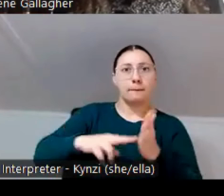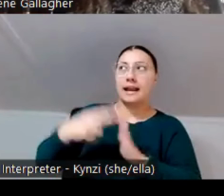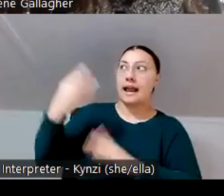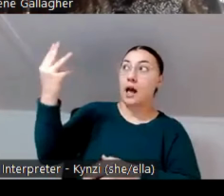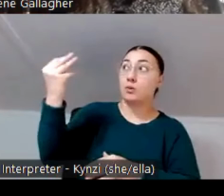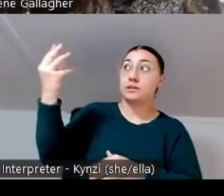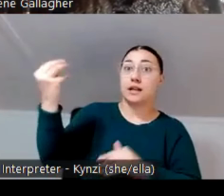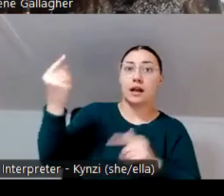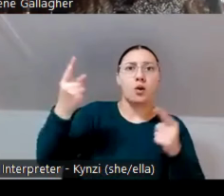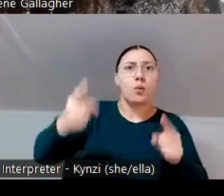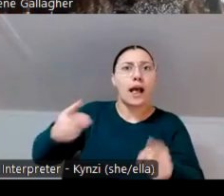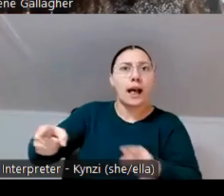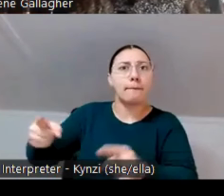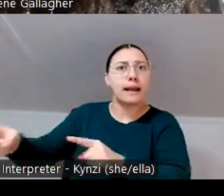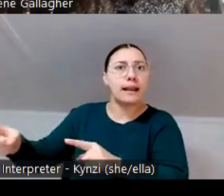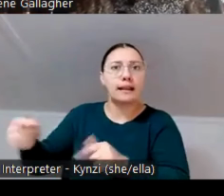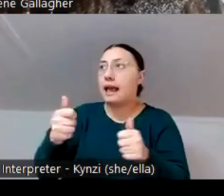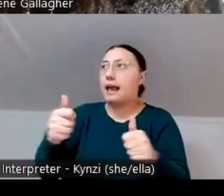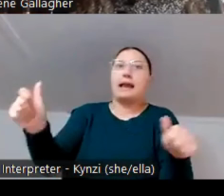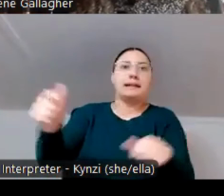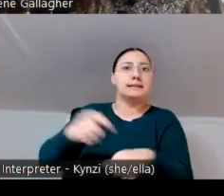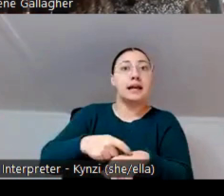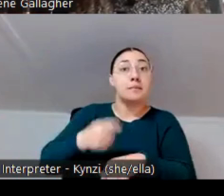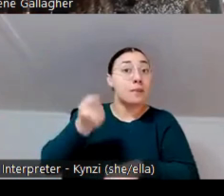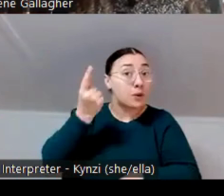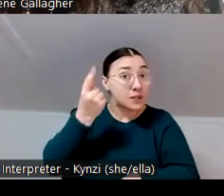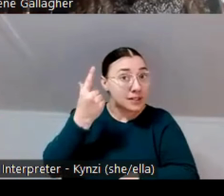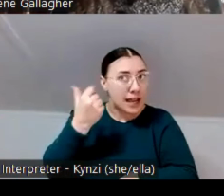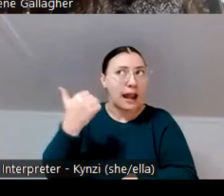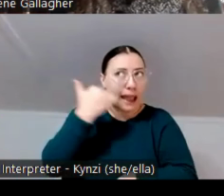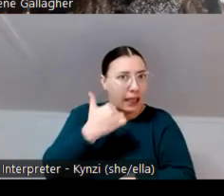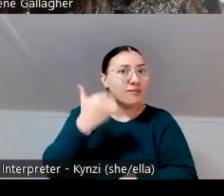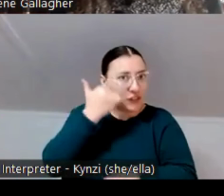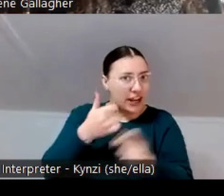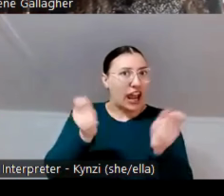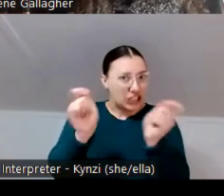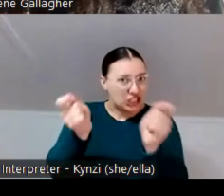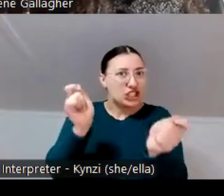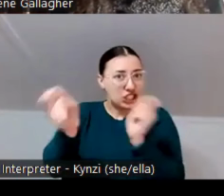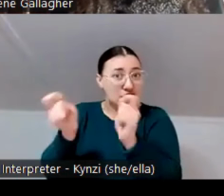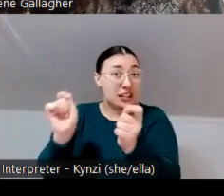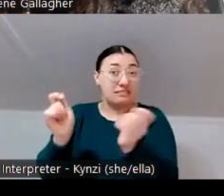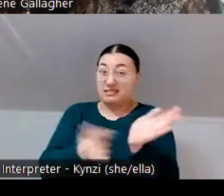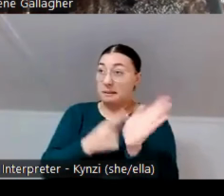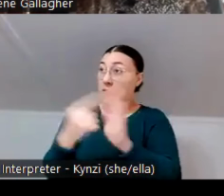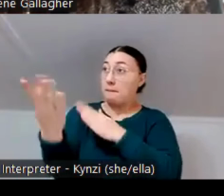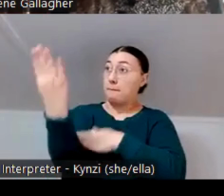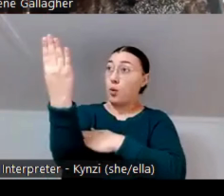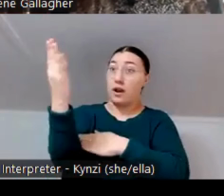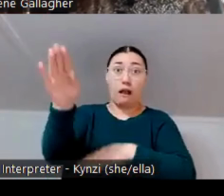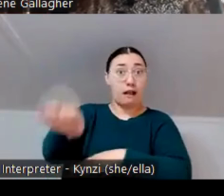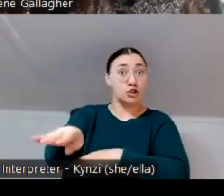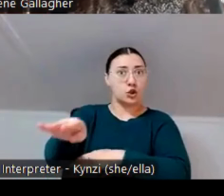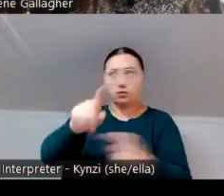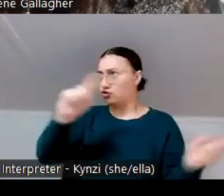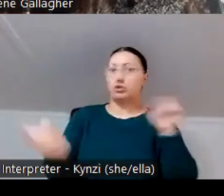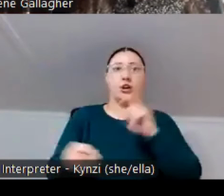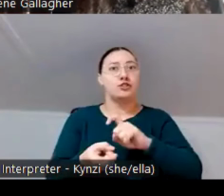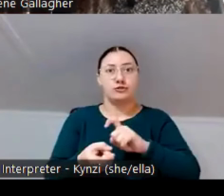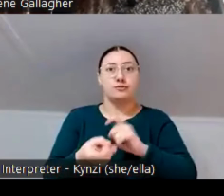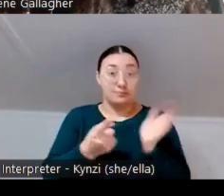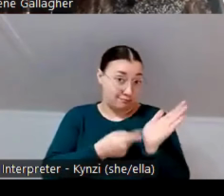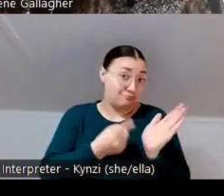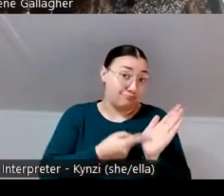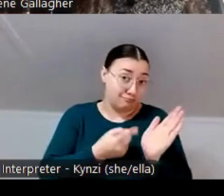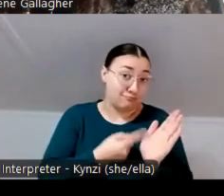given moment, and it can change every day. It can even change from morning to afternoon. There are all